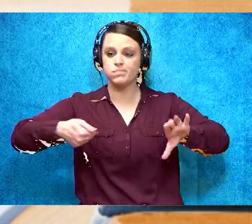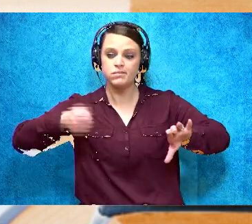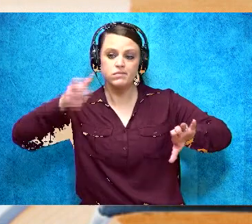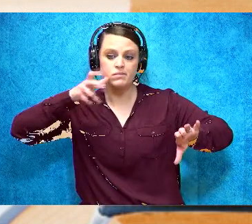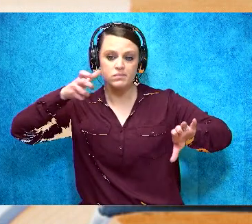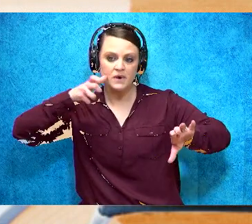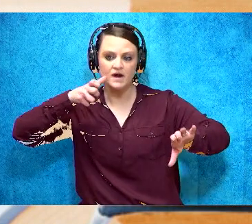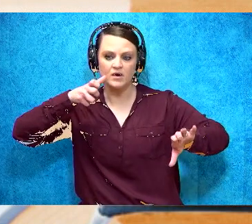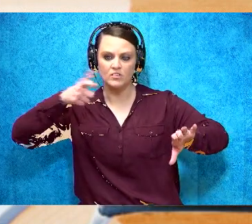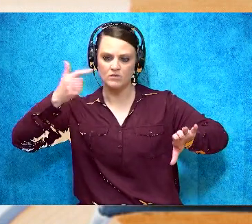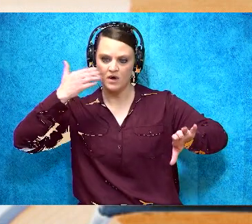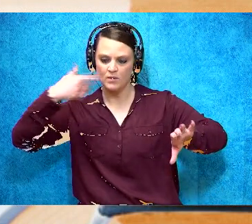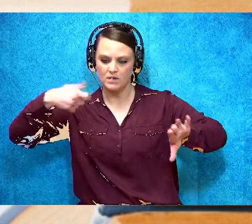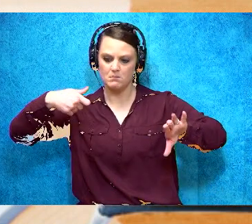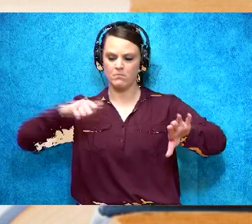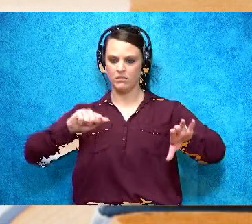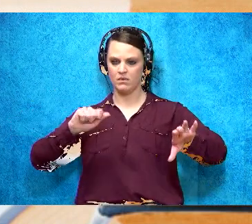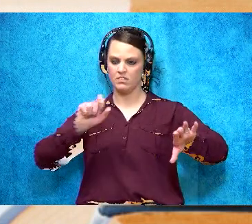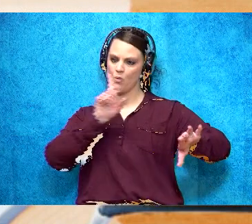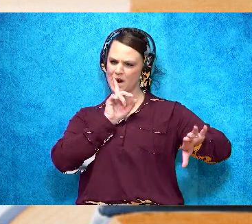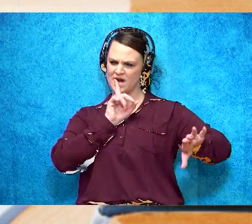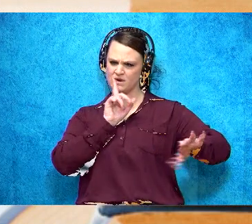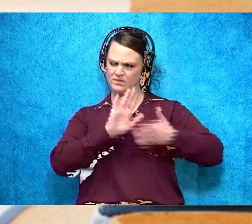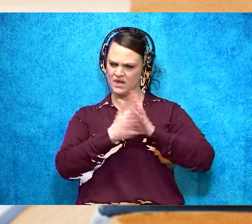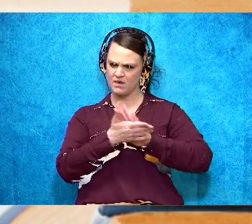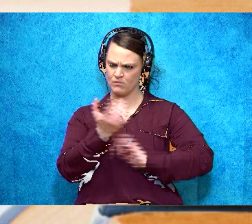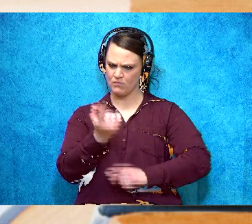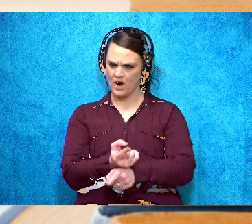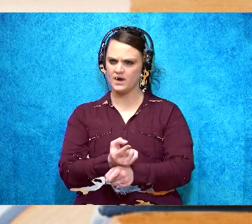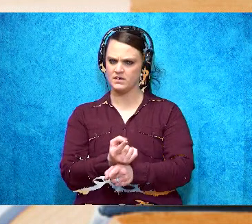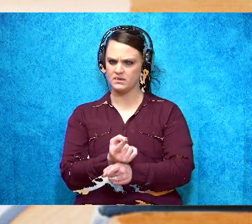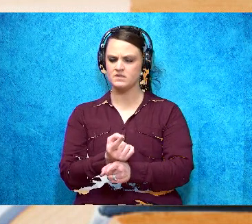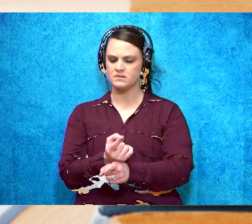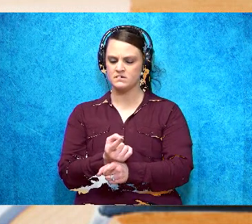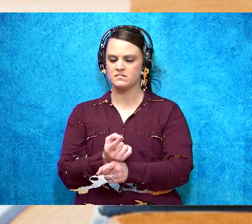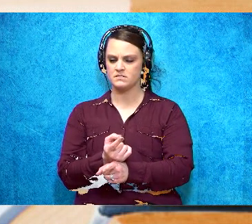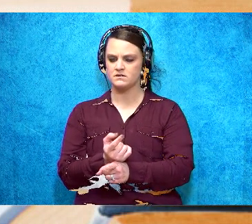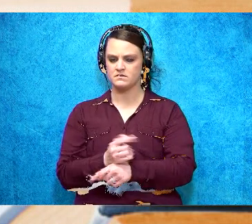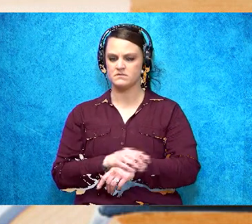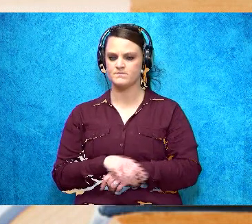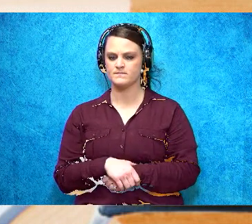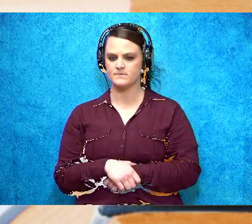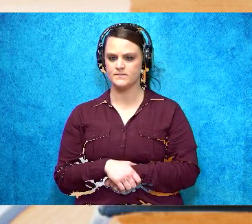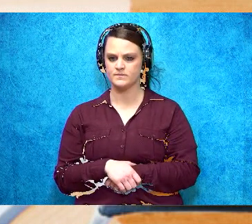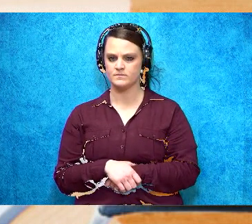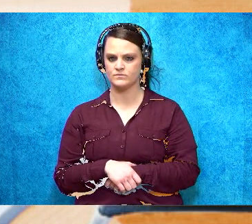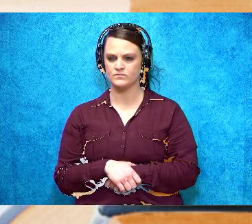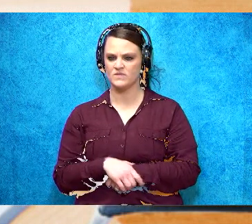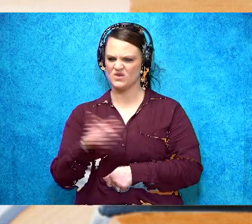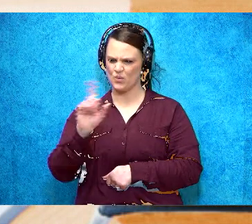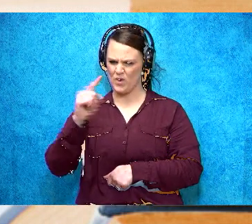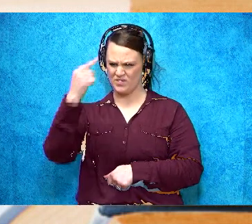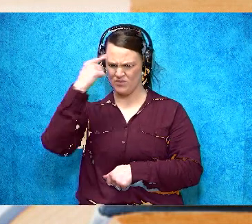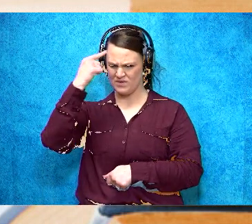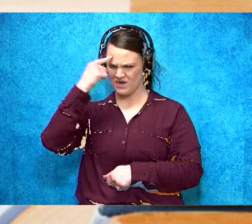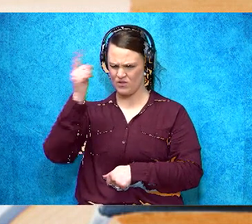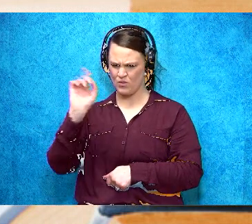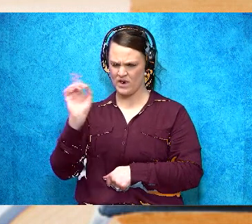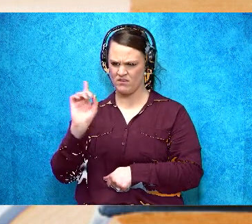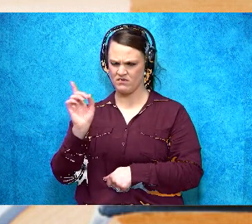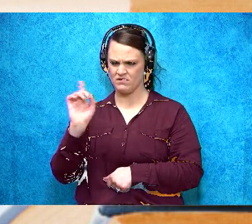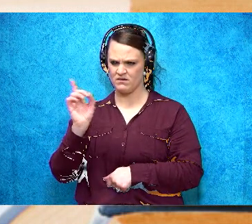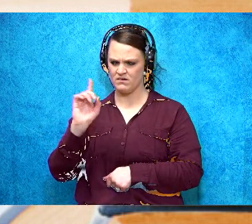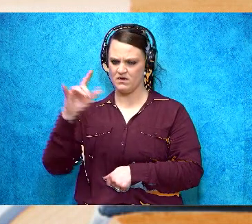hear anything. It gets quiet. Okay? Where do you think that they are? Where do you think they are?